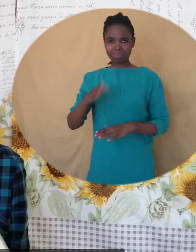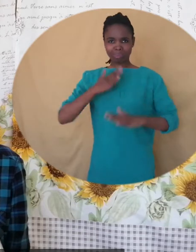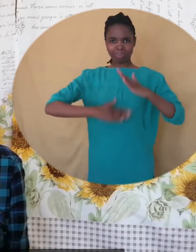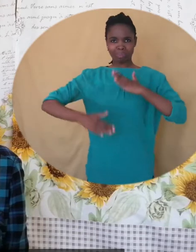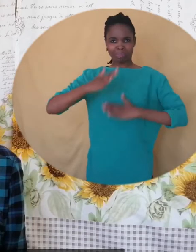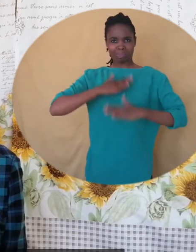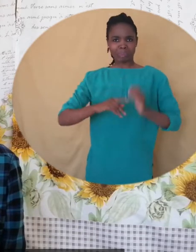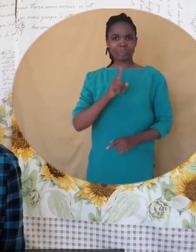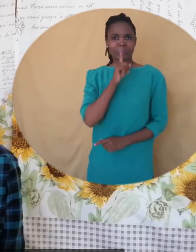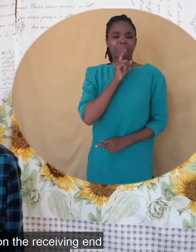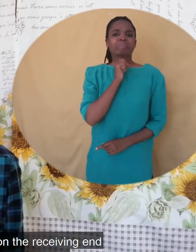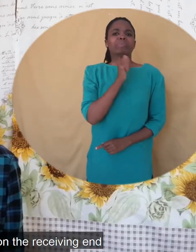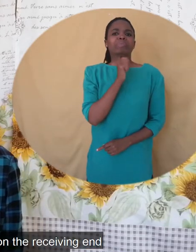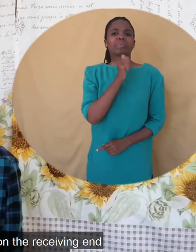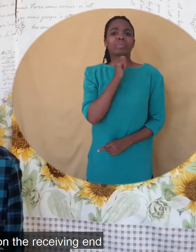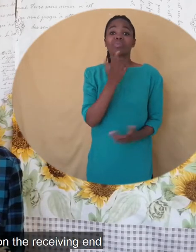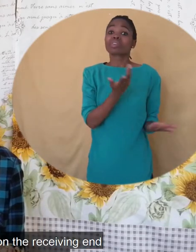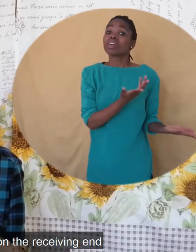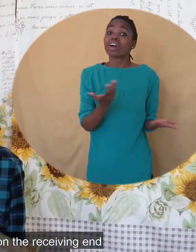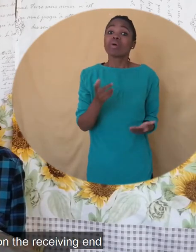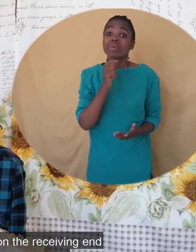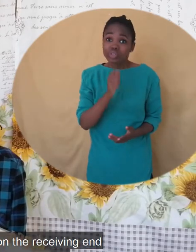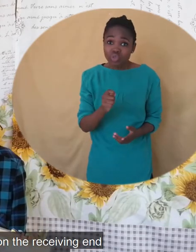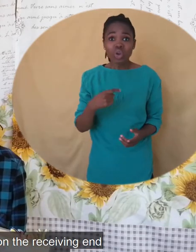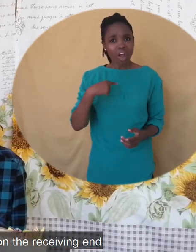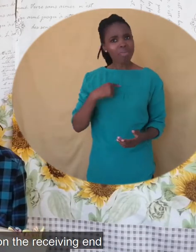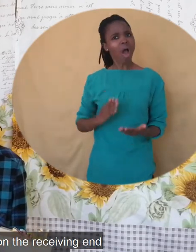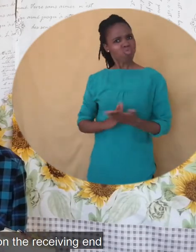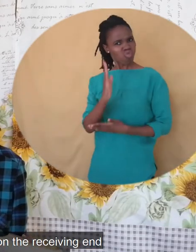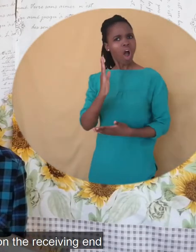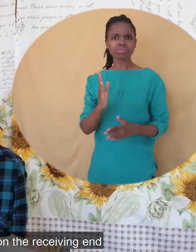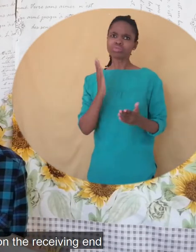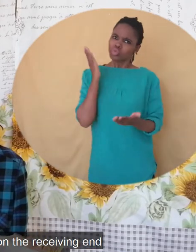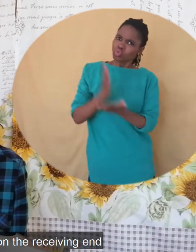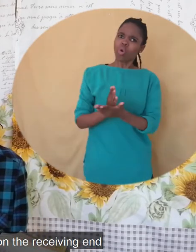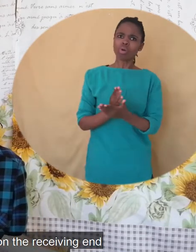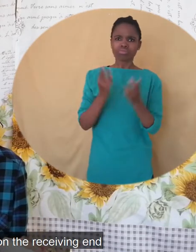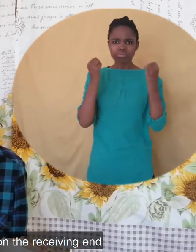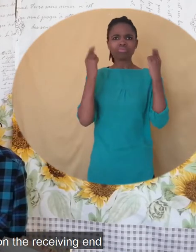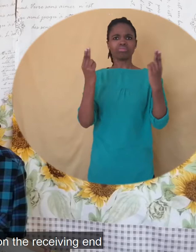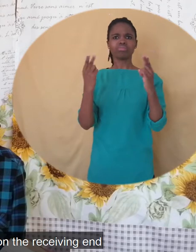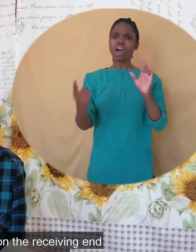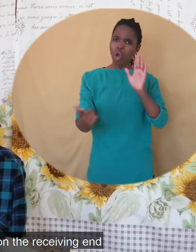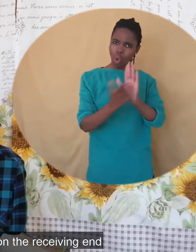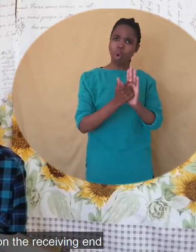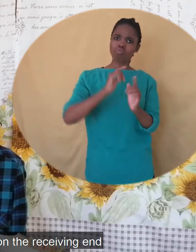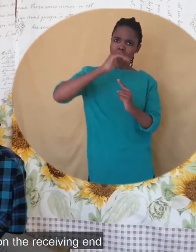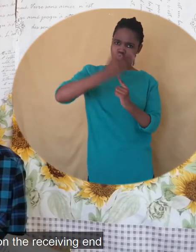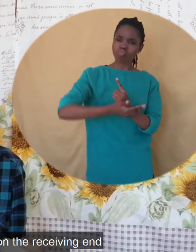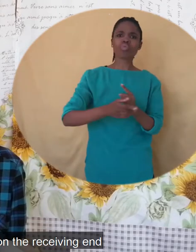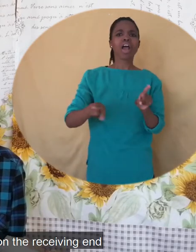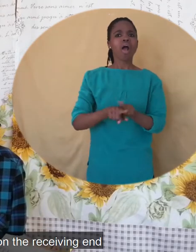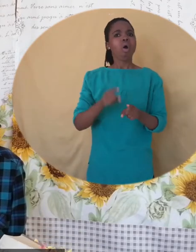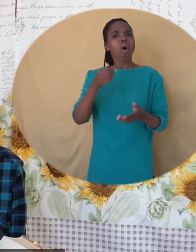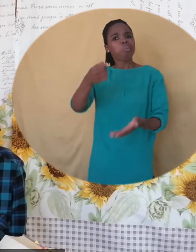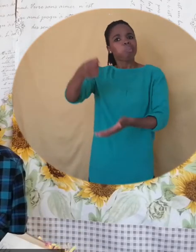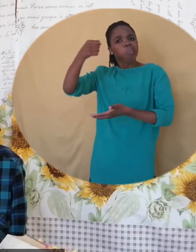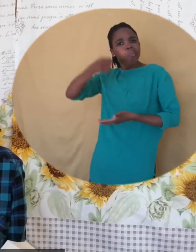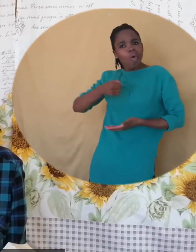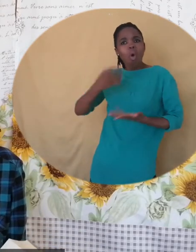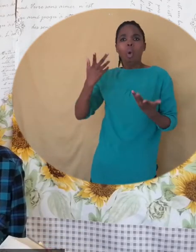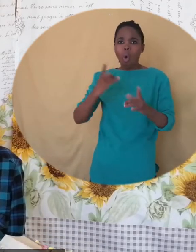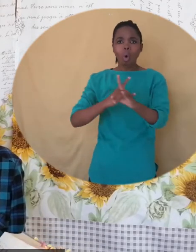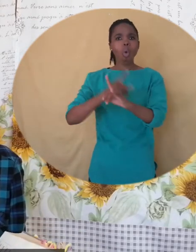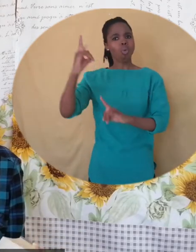suffer in silence. Even though some things, you know, you are on the receiving end and it's your right to actually be protected or to get